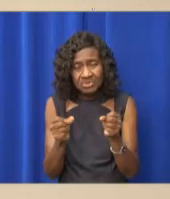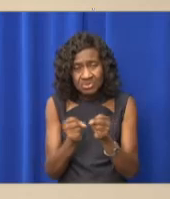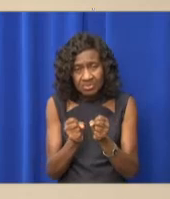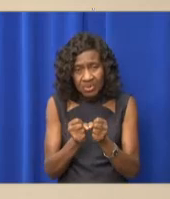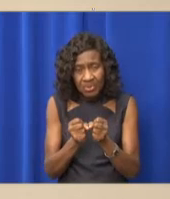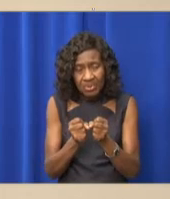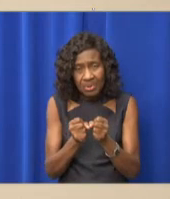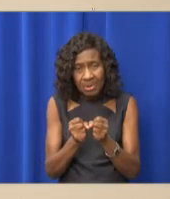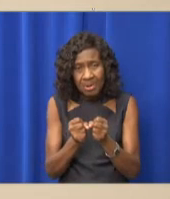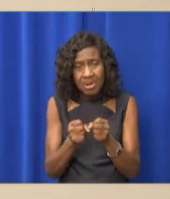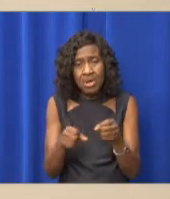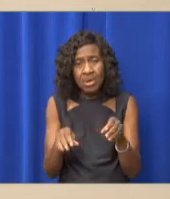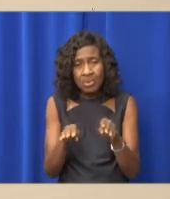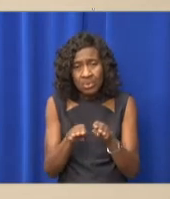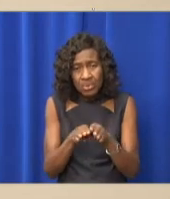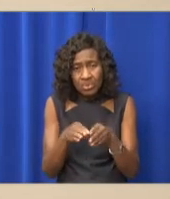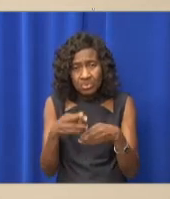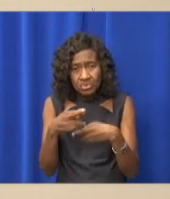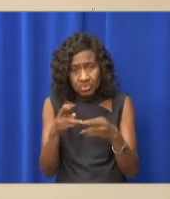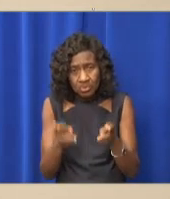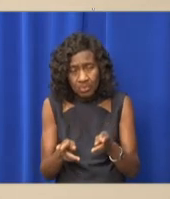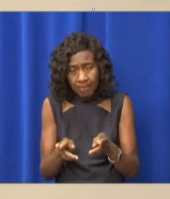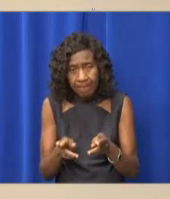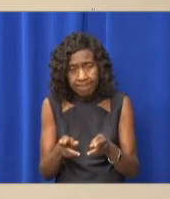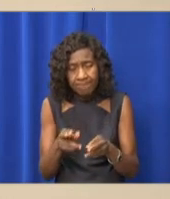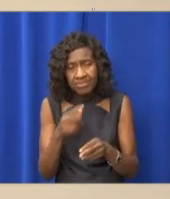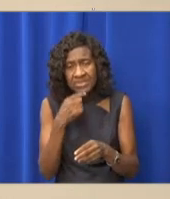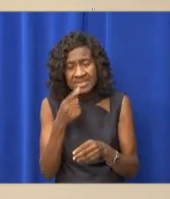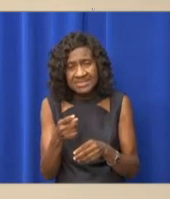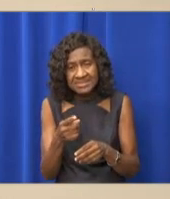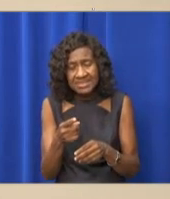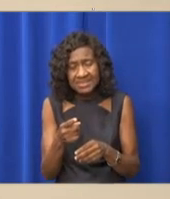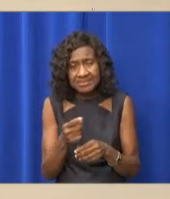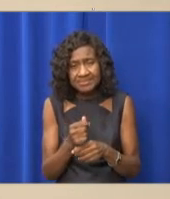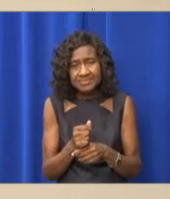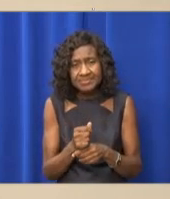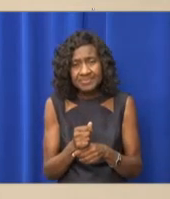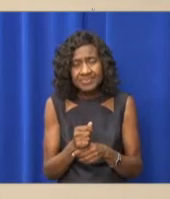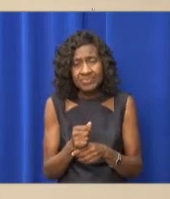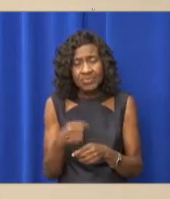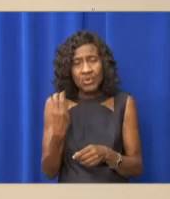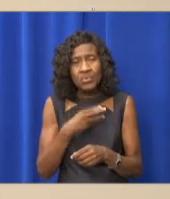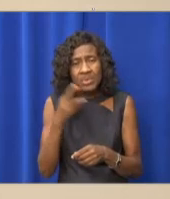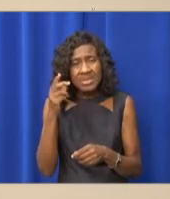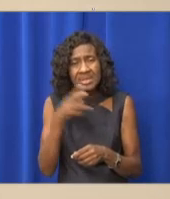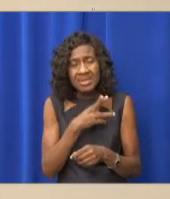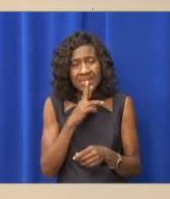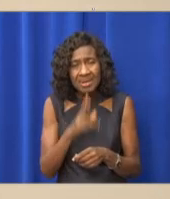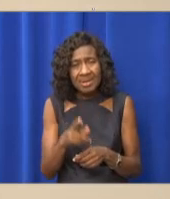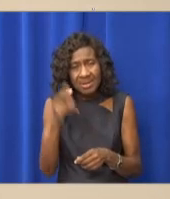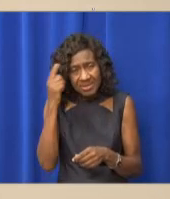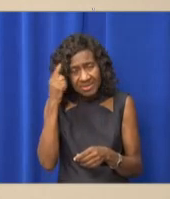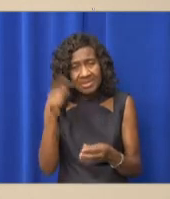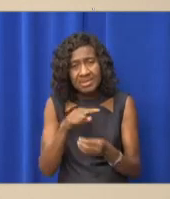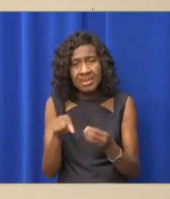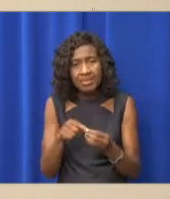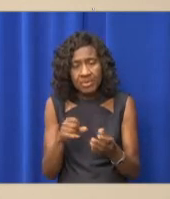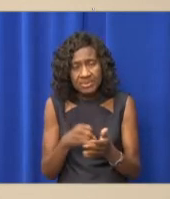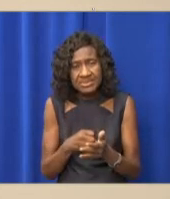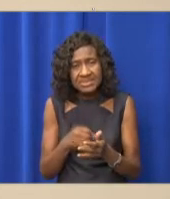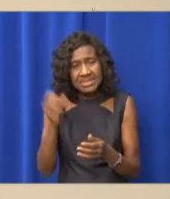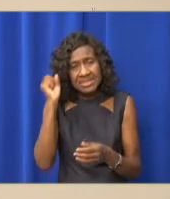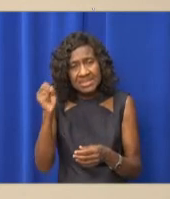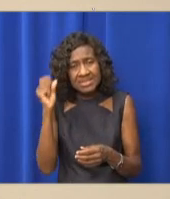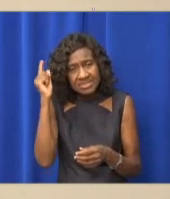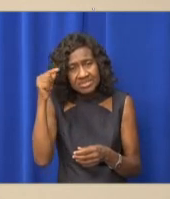important that we do as much of this testing as we possibly can. I can say that my caucus, my